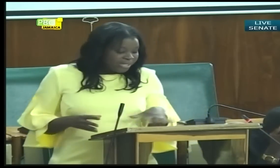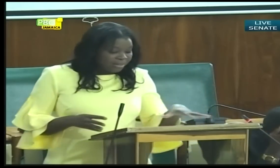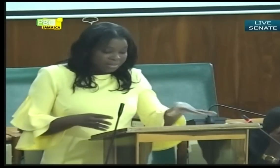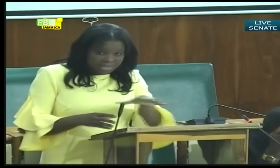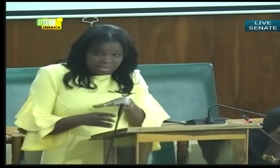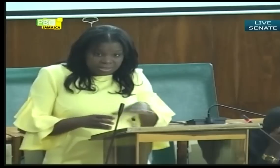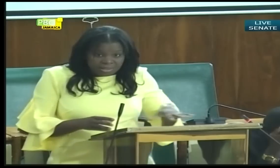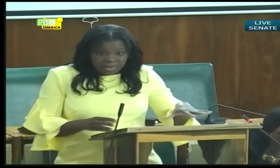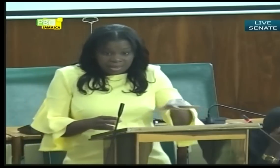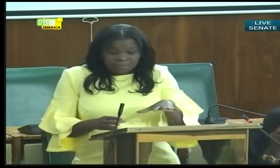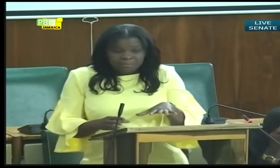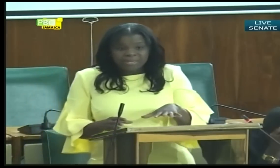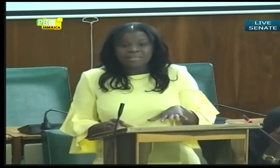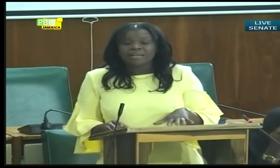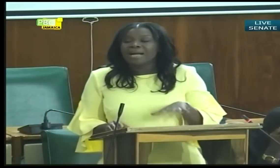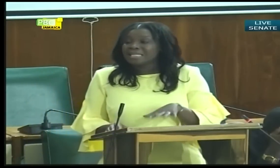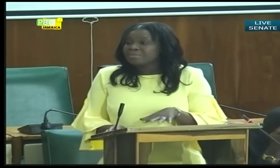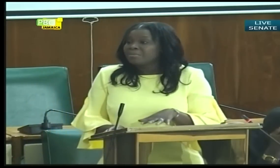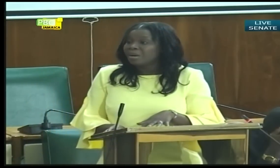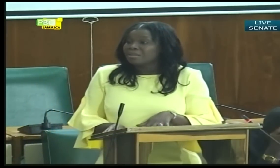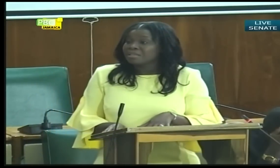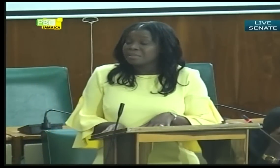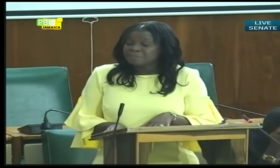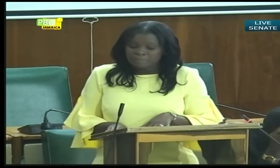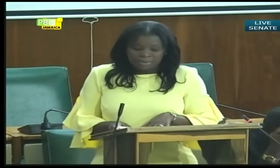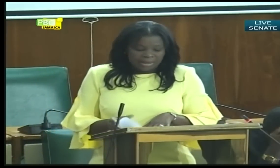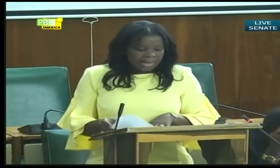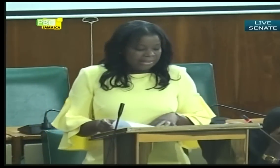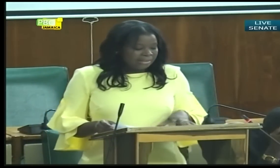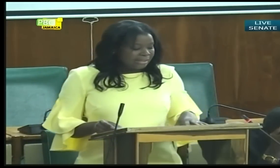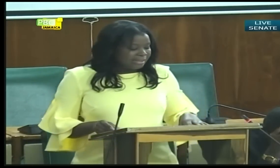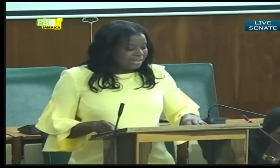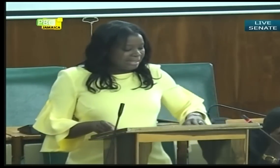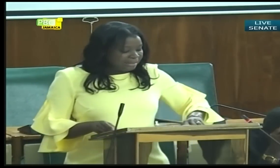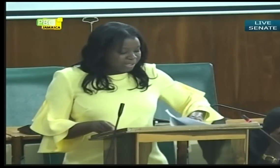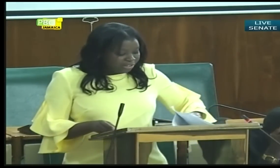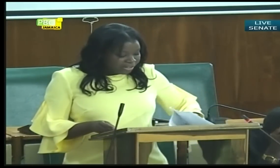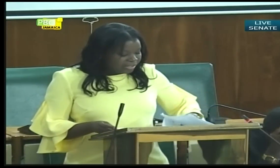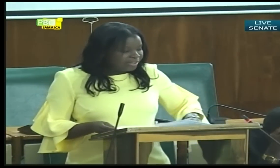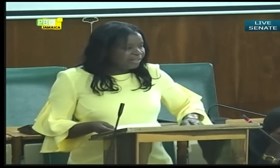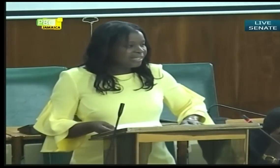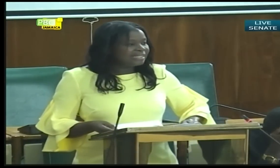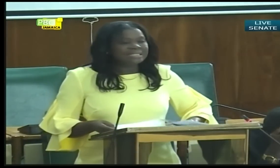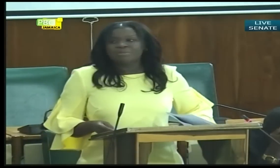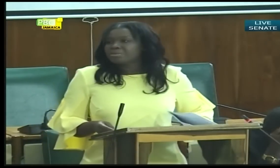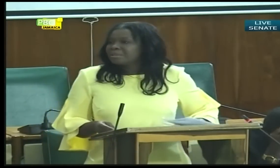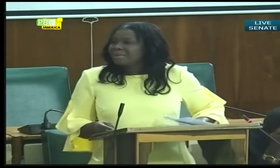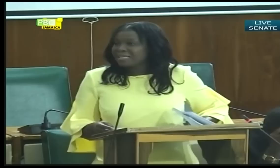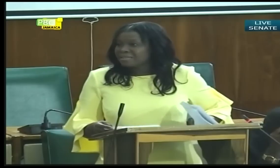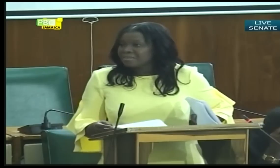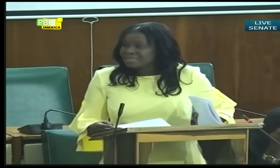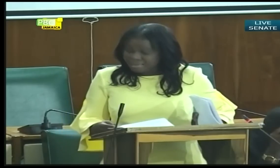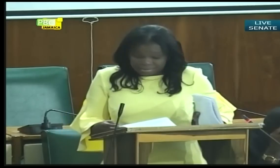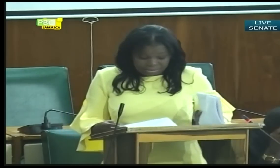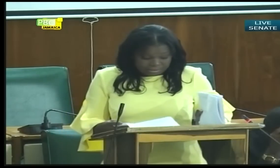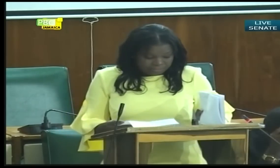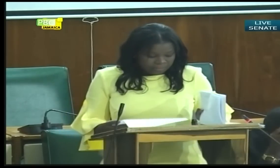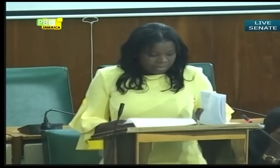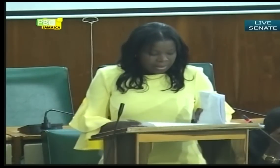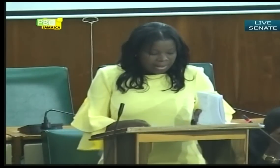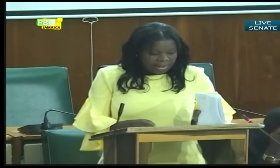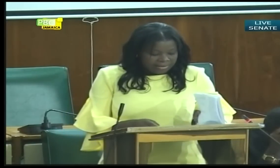from which this bill has been modeled, and it is deemed, the Guernsey law is deemed to be the platinum